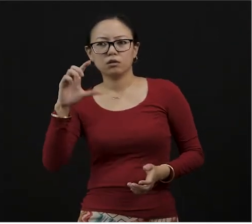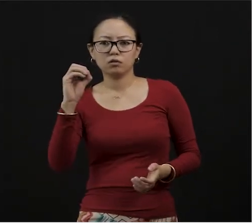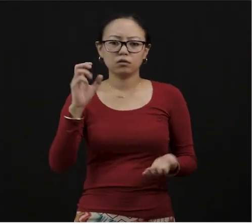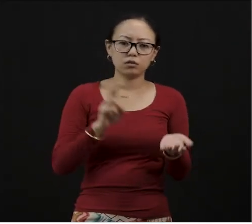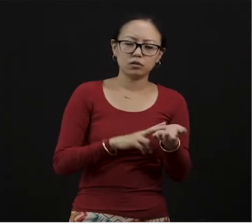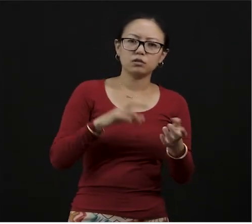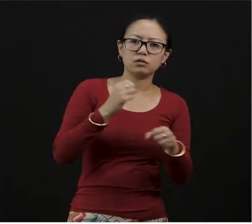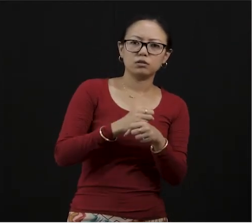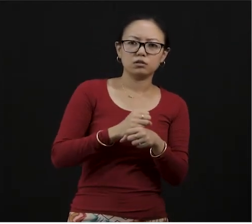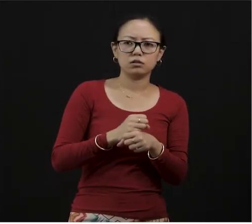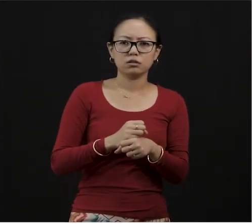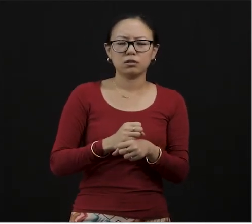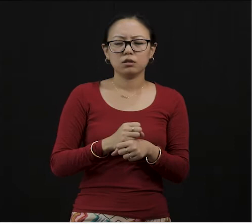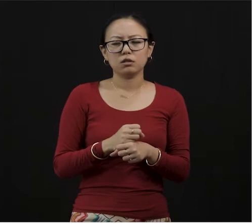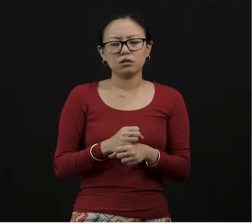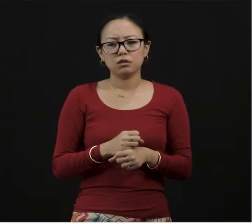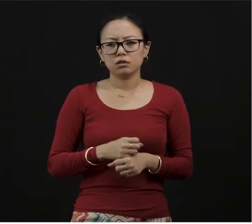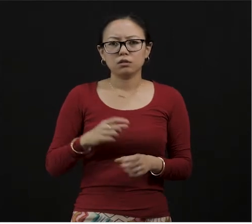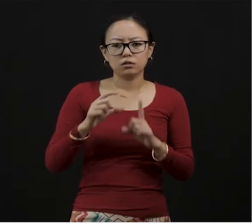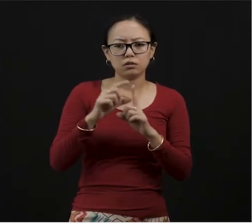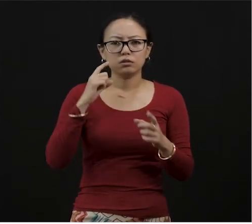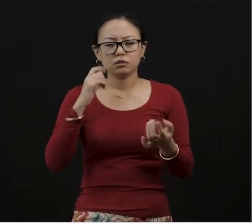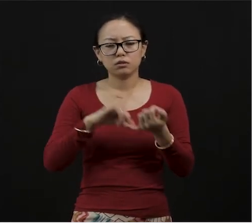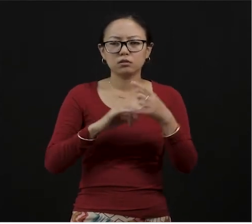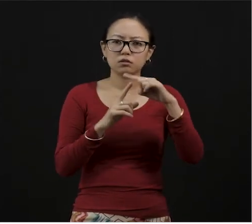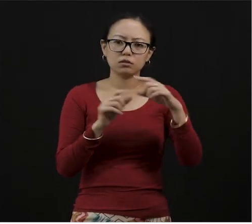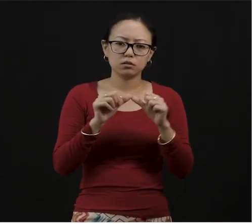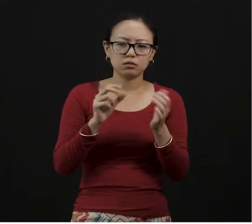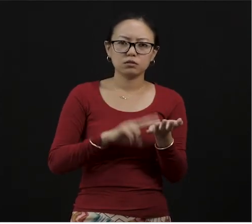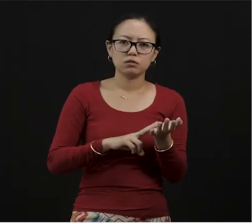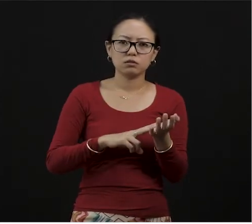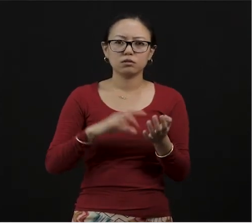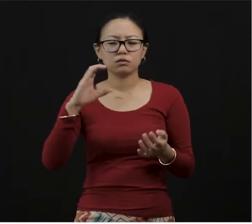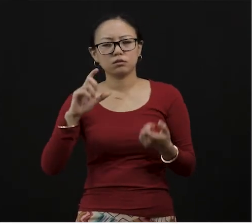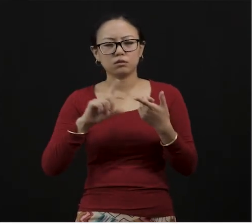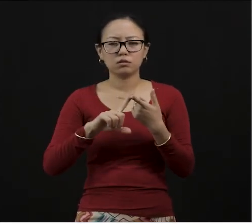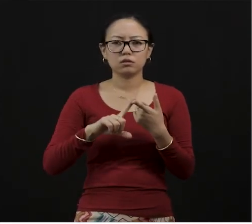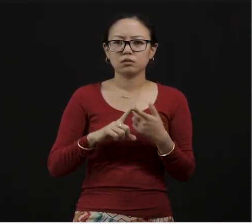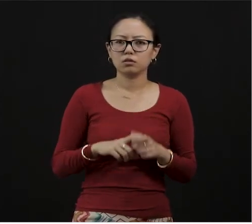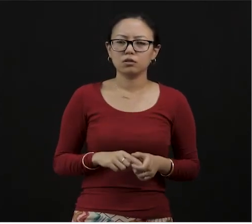the distance from your home to your school, or distance from your home to your village. Okay,